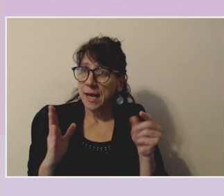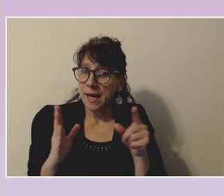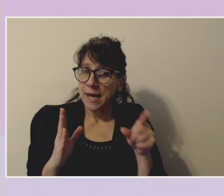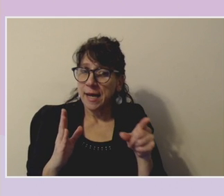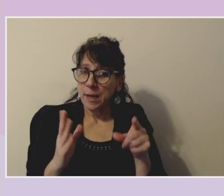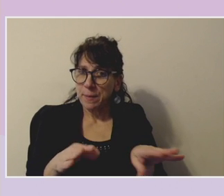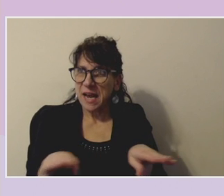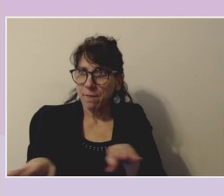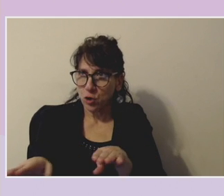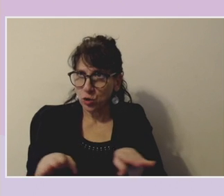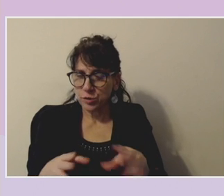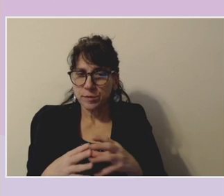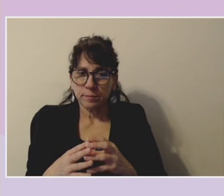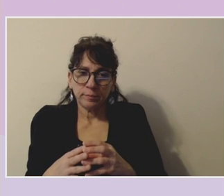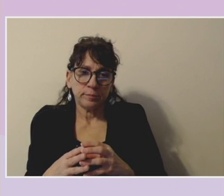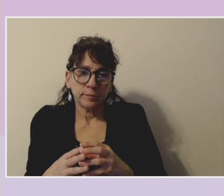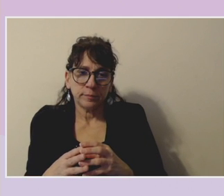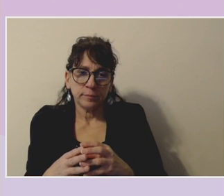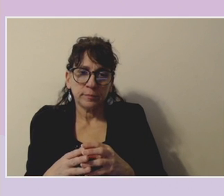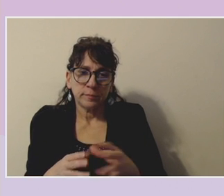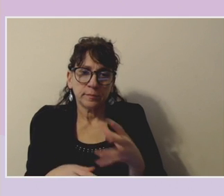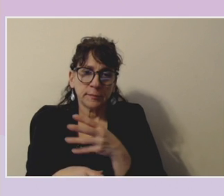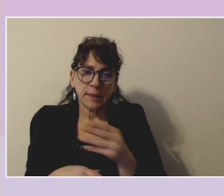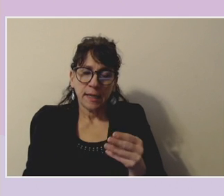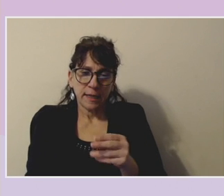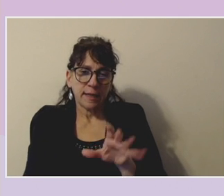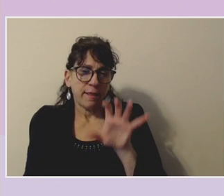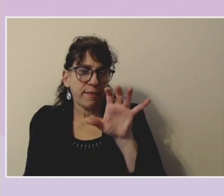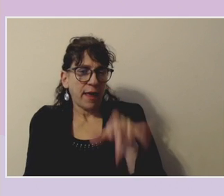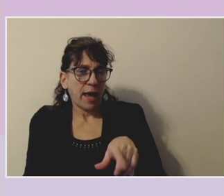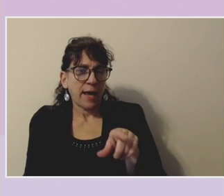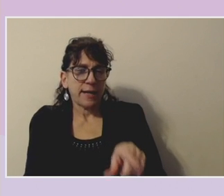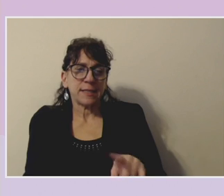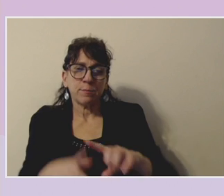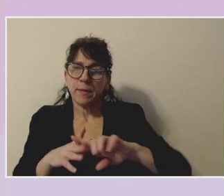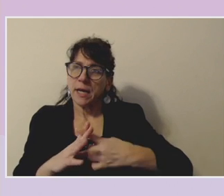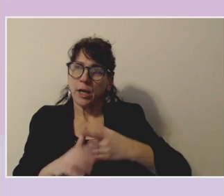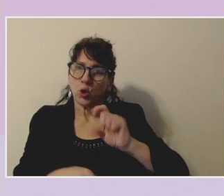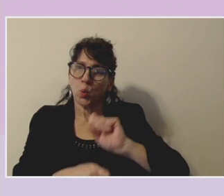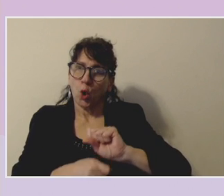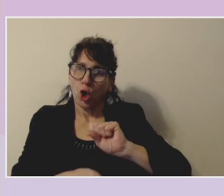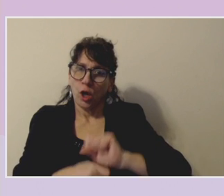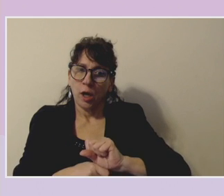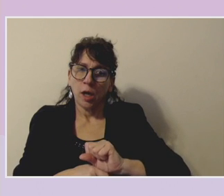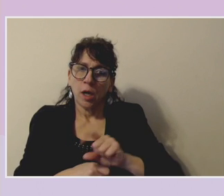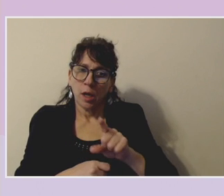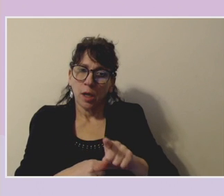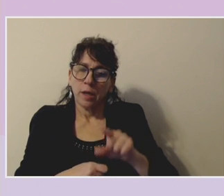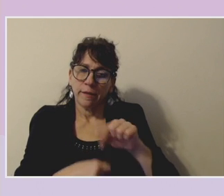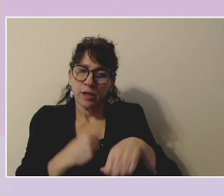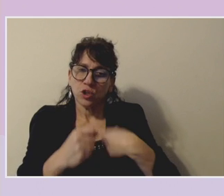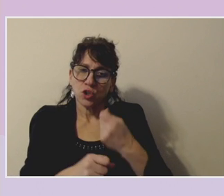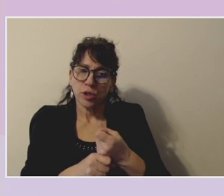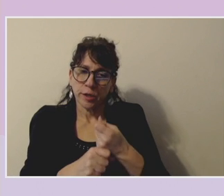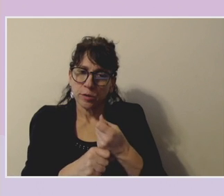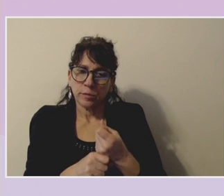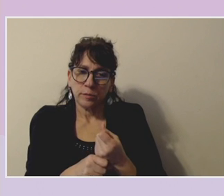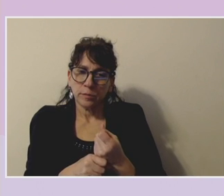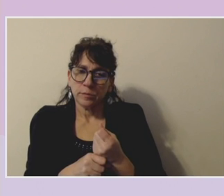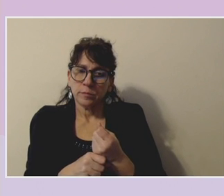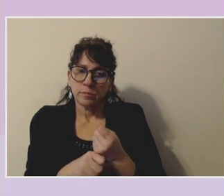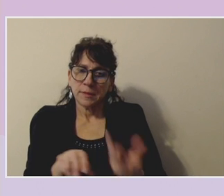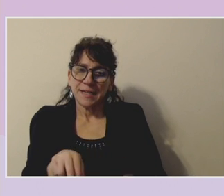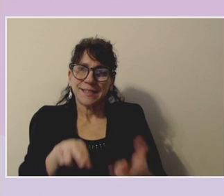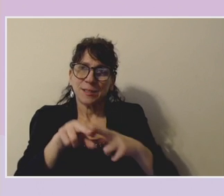behaviors. And that is seeming to work. We are getting as this year has expanded, we're